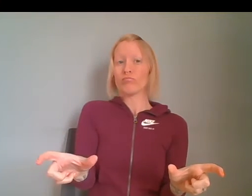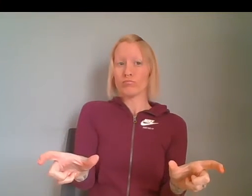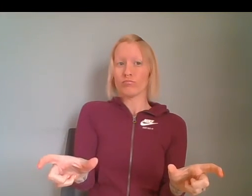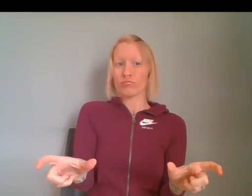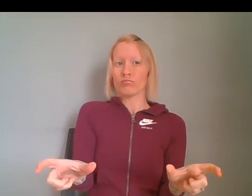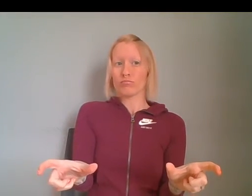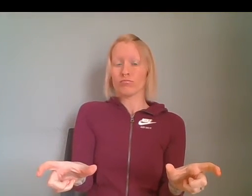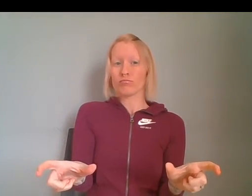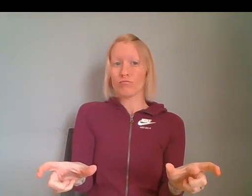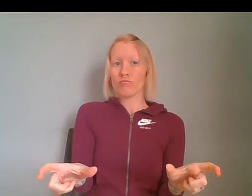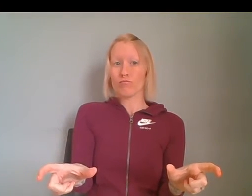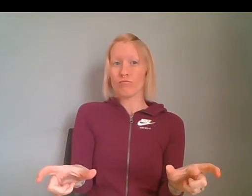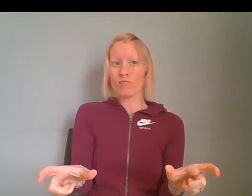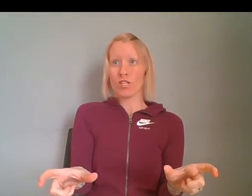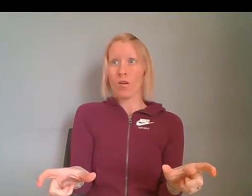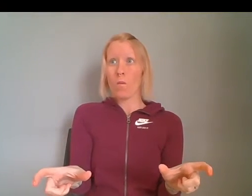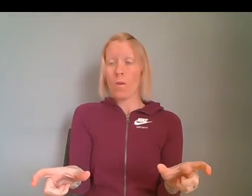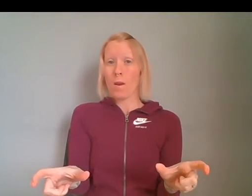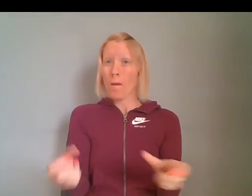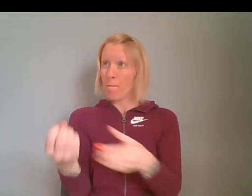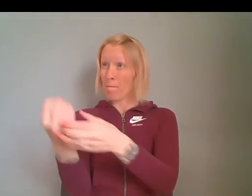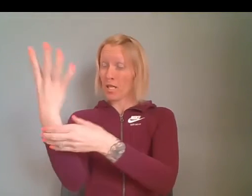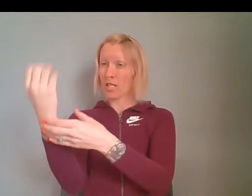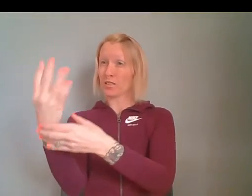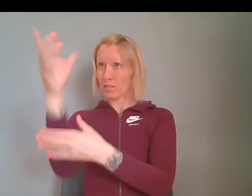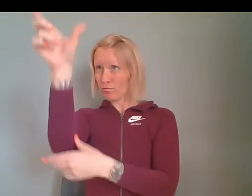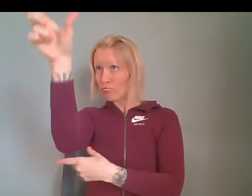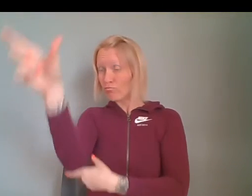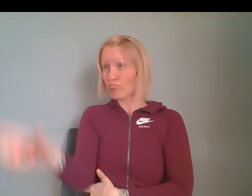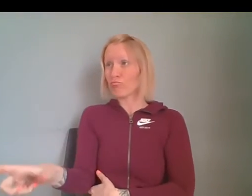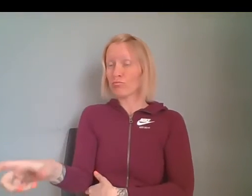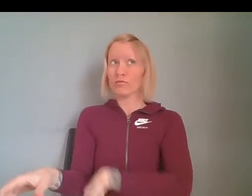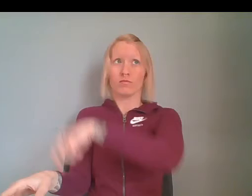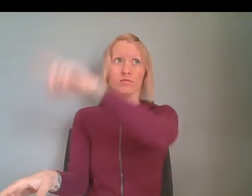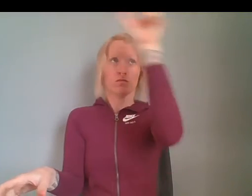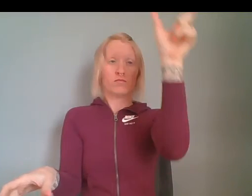on this side, we're going to have what? What?